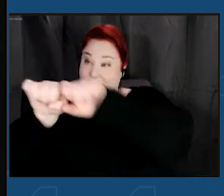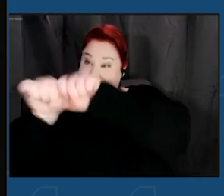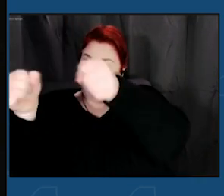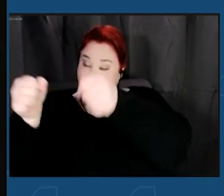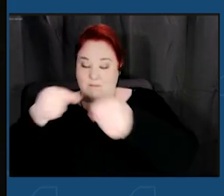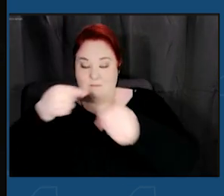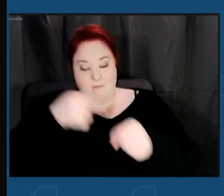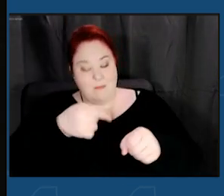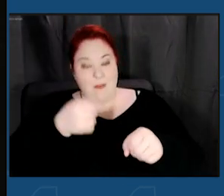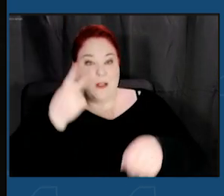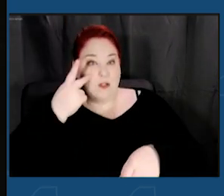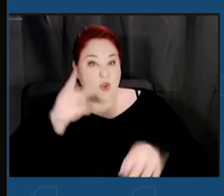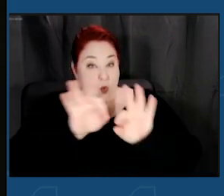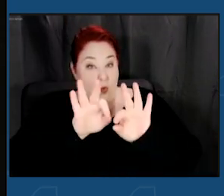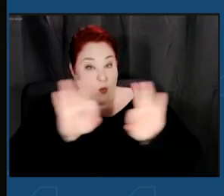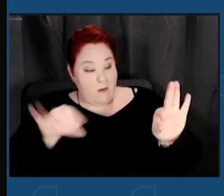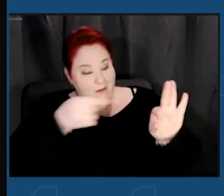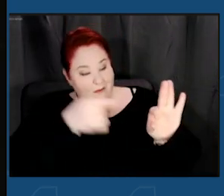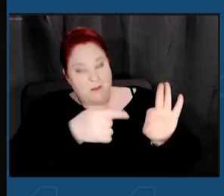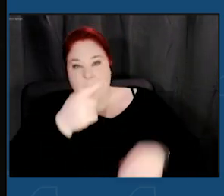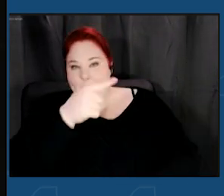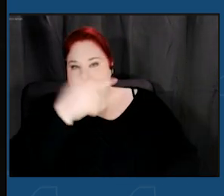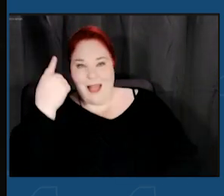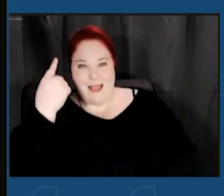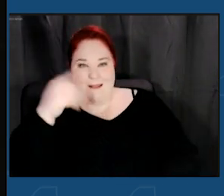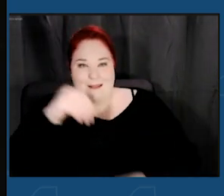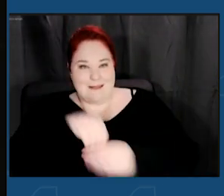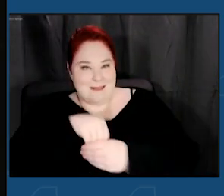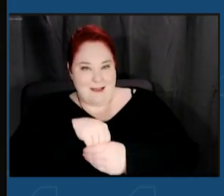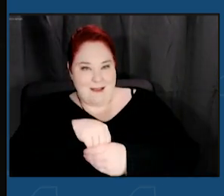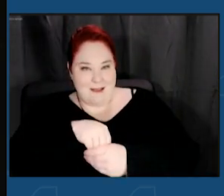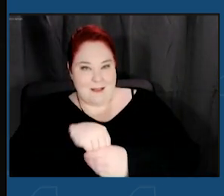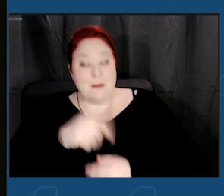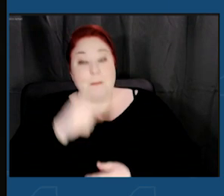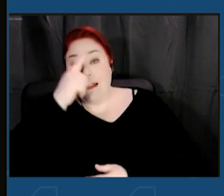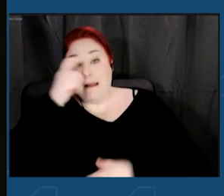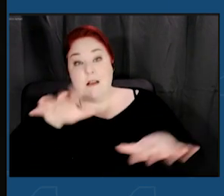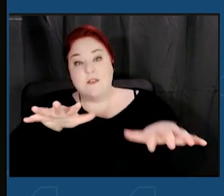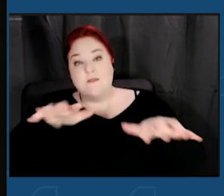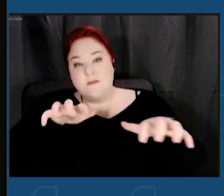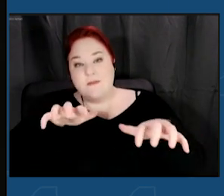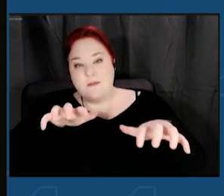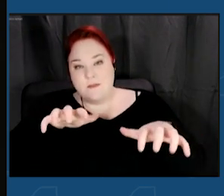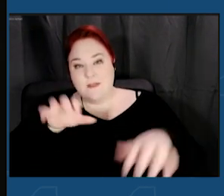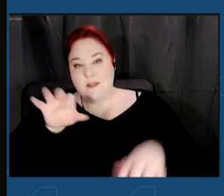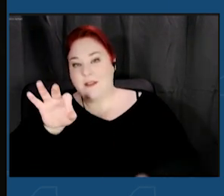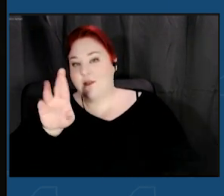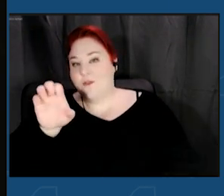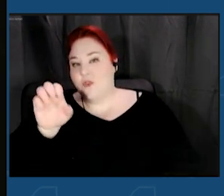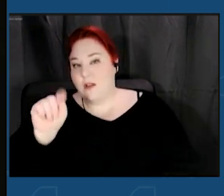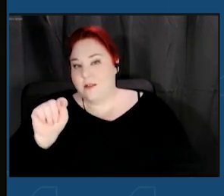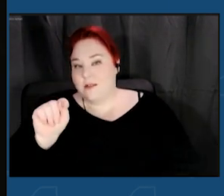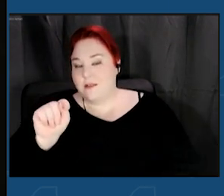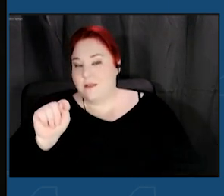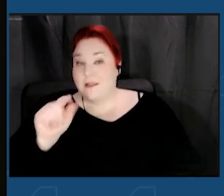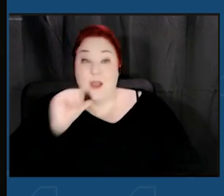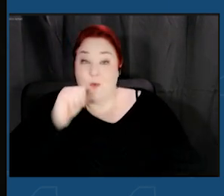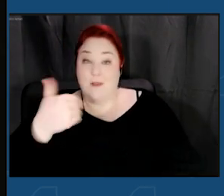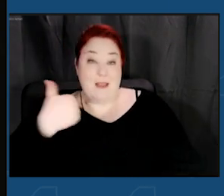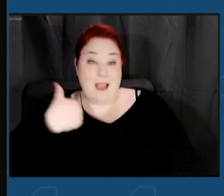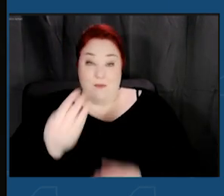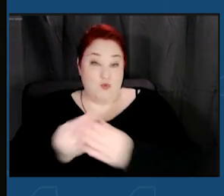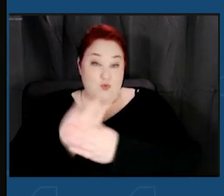looked inside that it was already black. Because of the frost, they weren't going to have a crop that year. I said, you